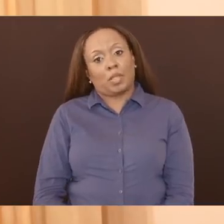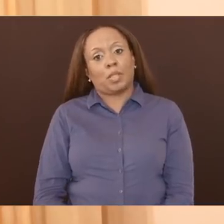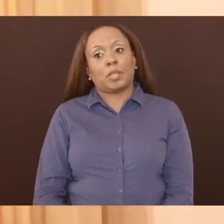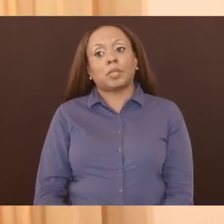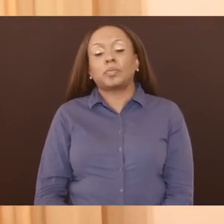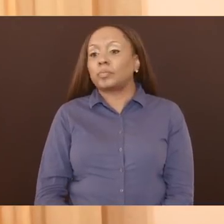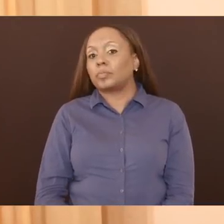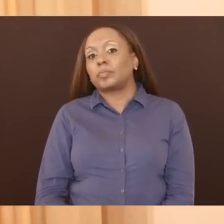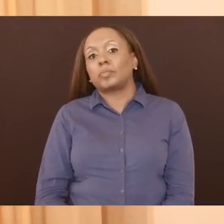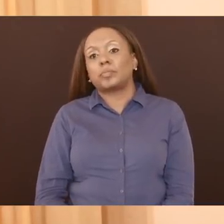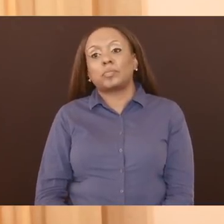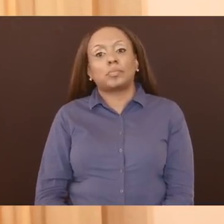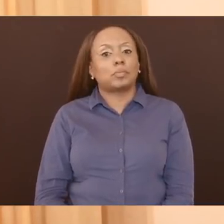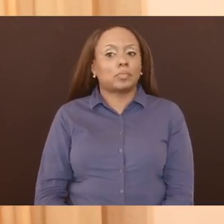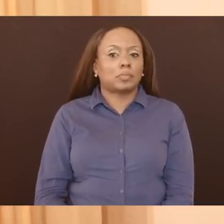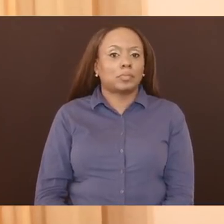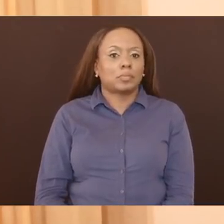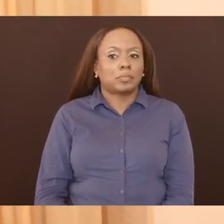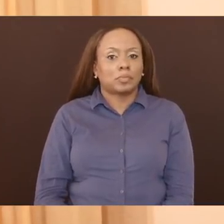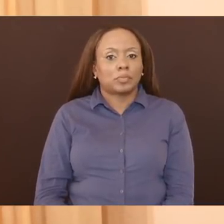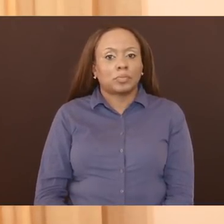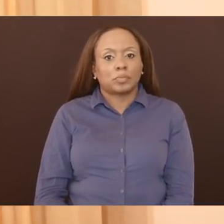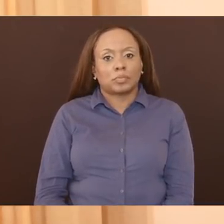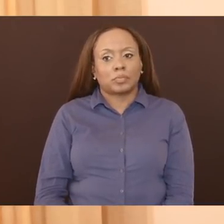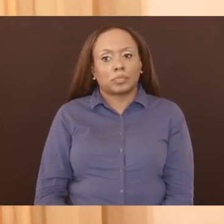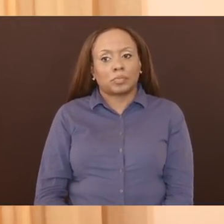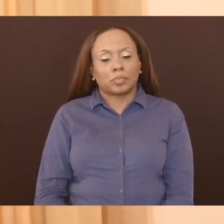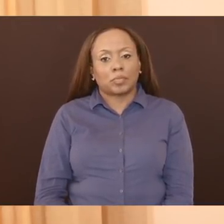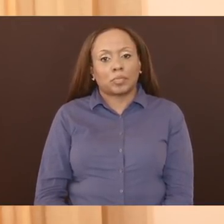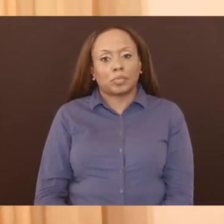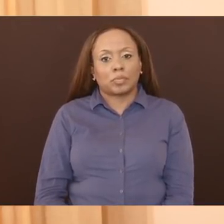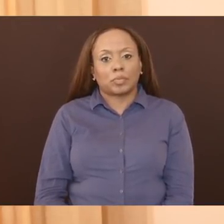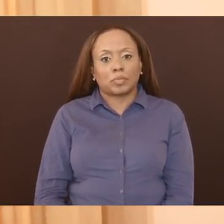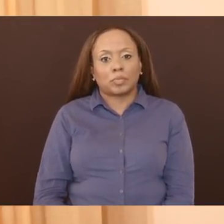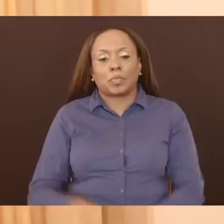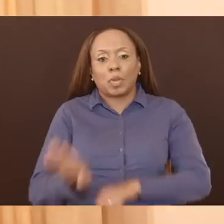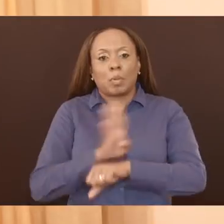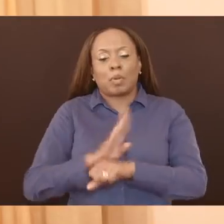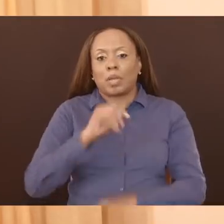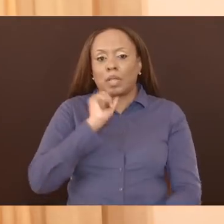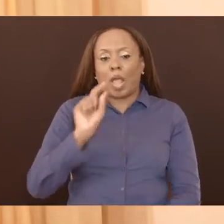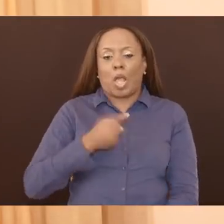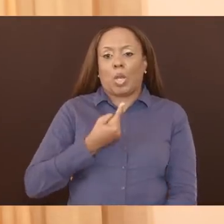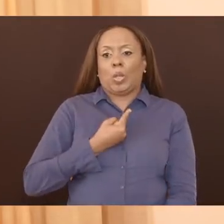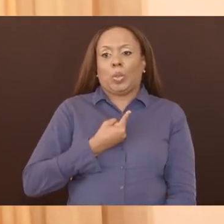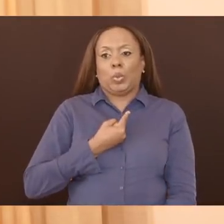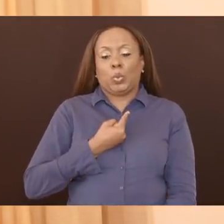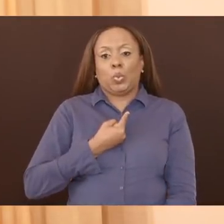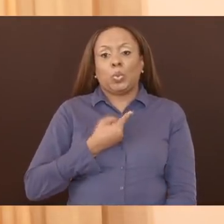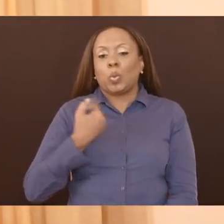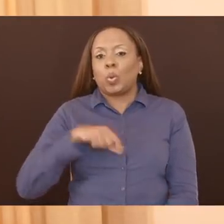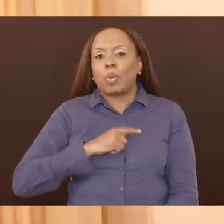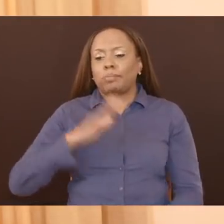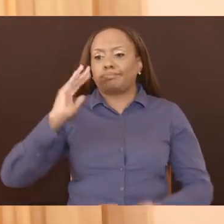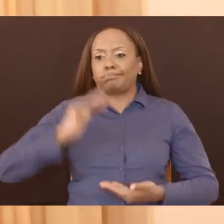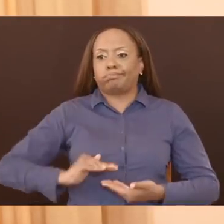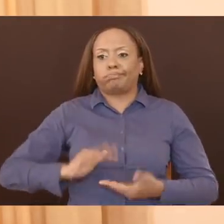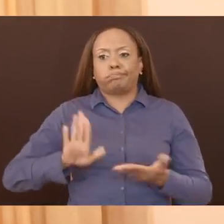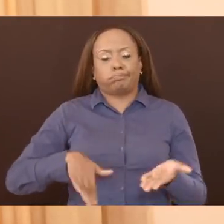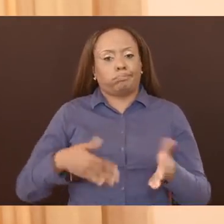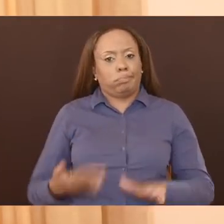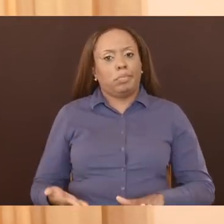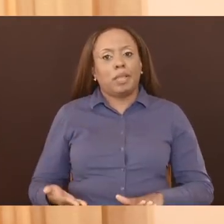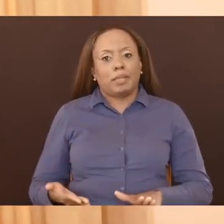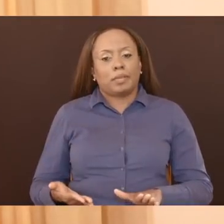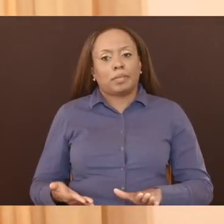We have taken a lot of decisions that have reduced the number of deaths from what it might otherwise be. And the fact